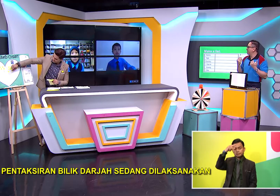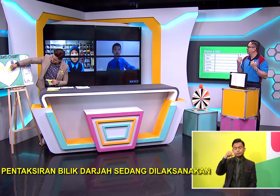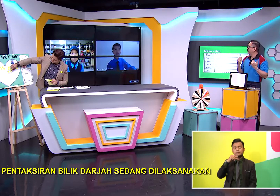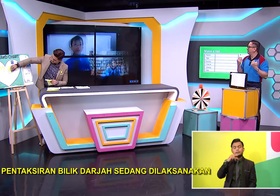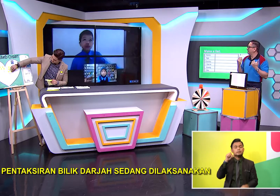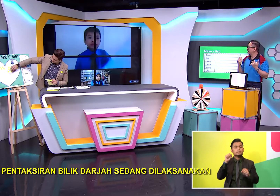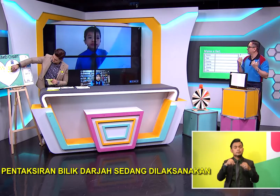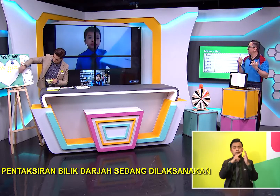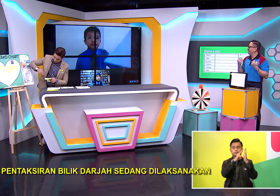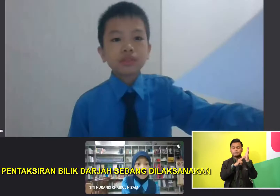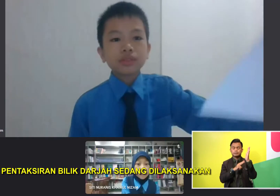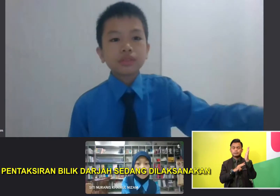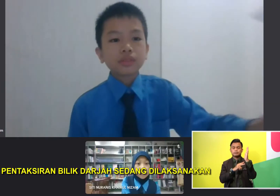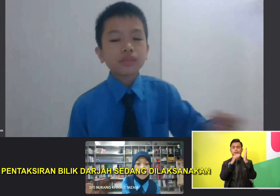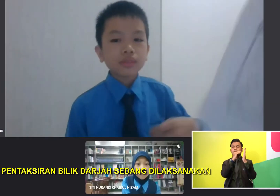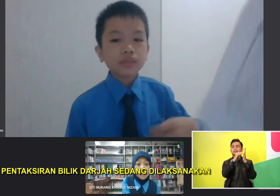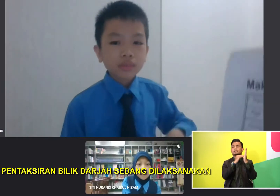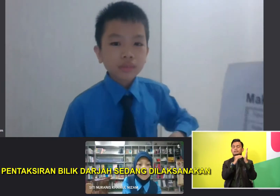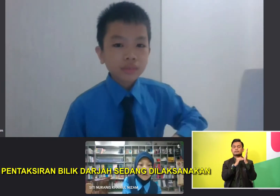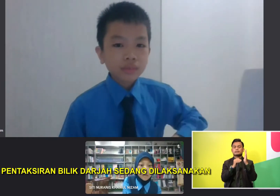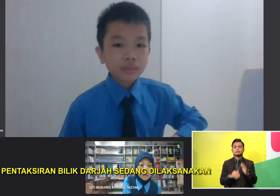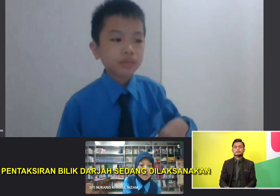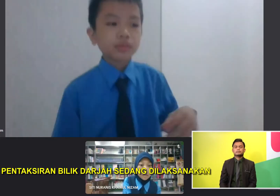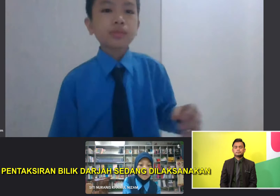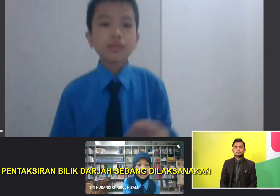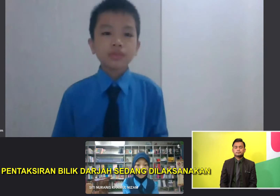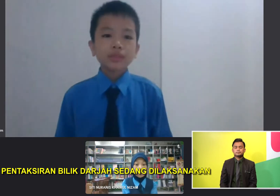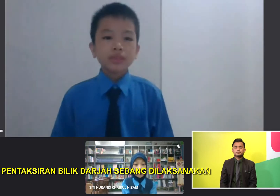Okay, read the list. All right, Bing Bing.